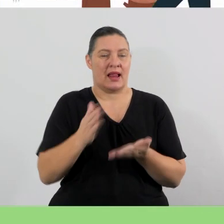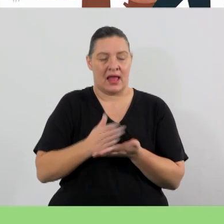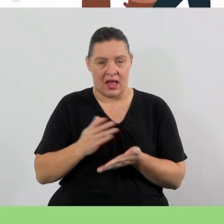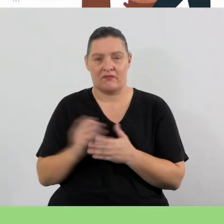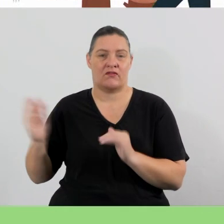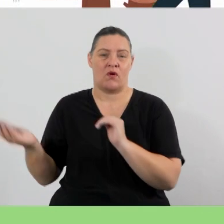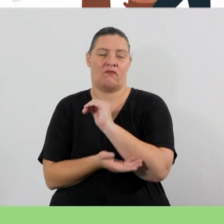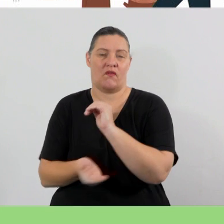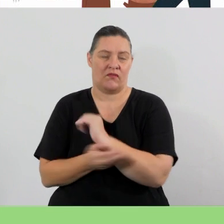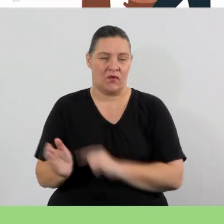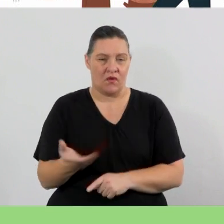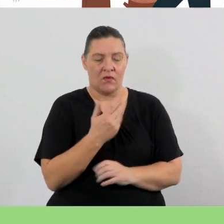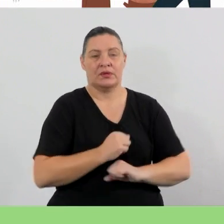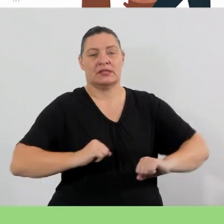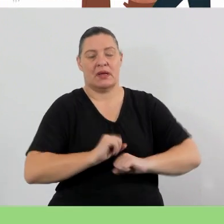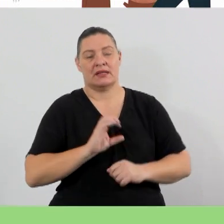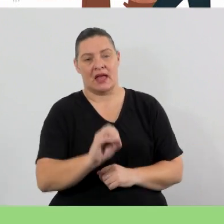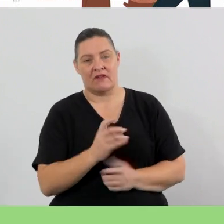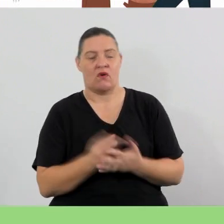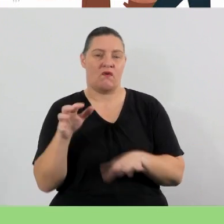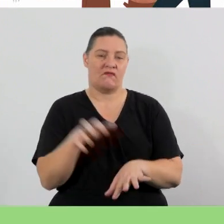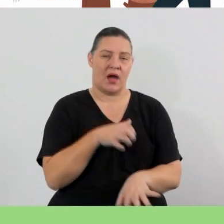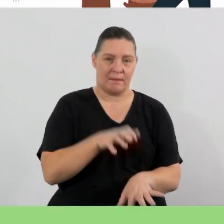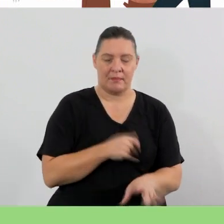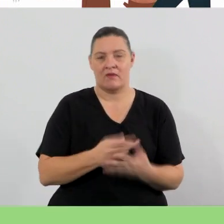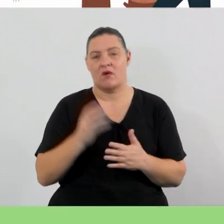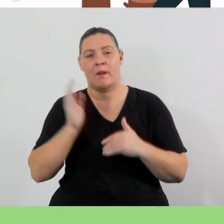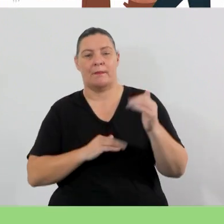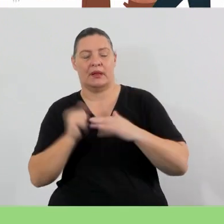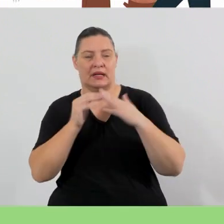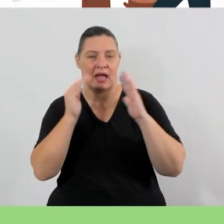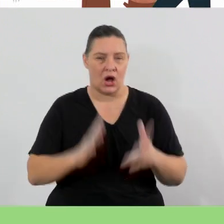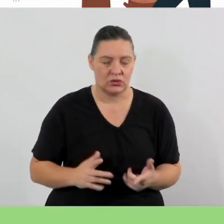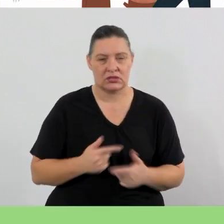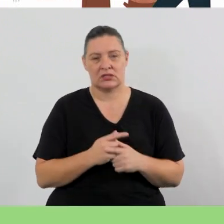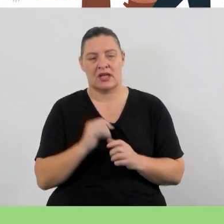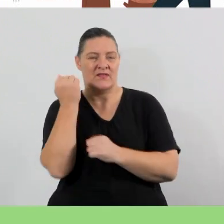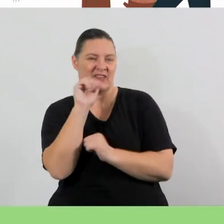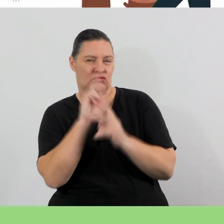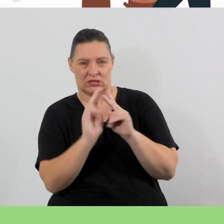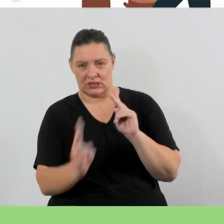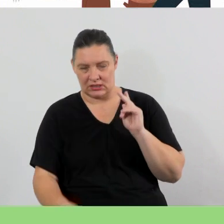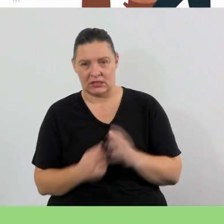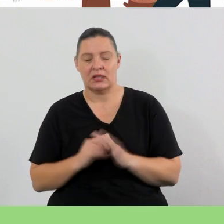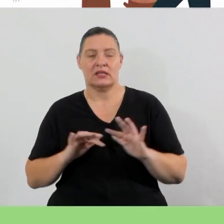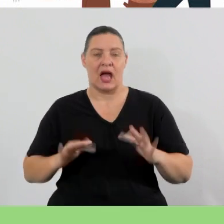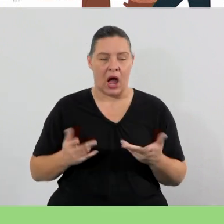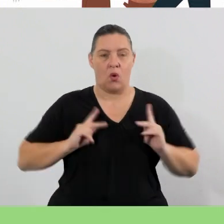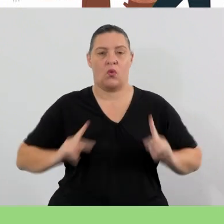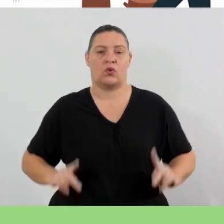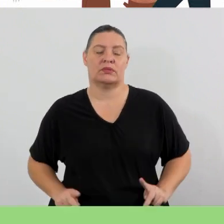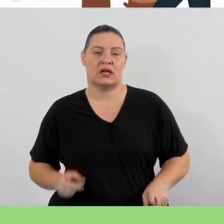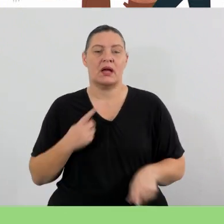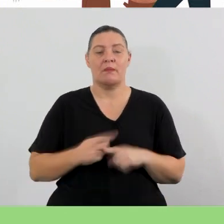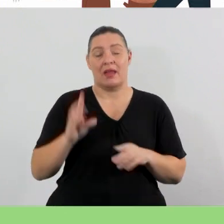during deforestation to make space for farming, for building houses and factories. So that is how human